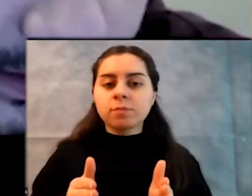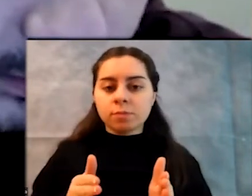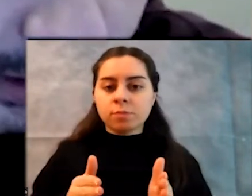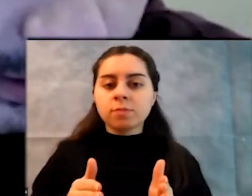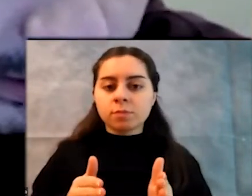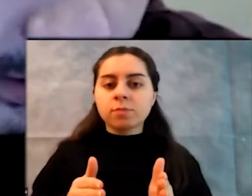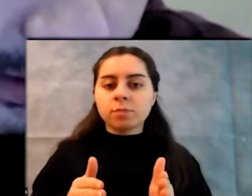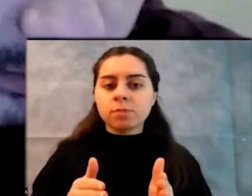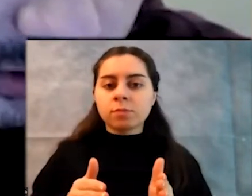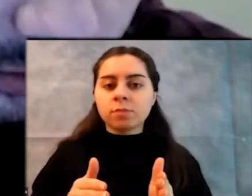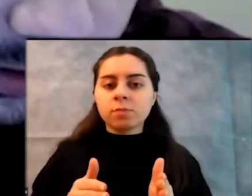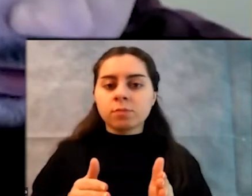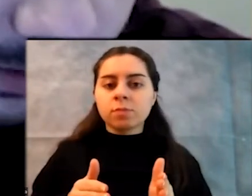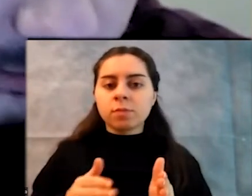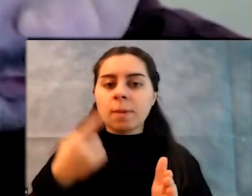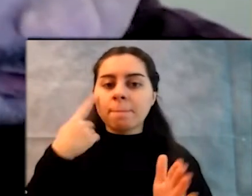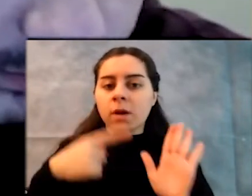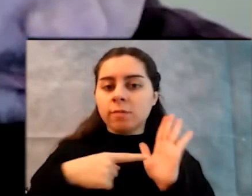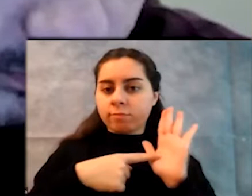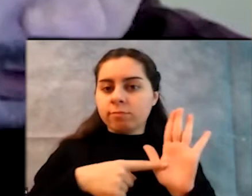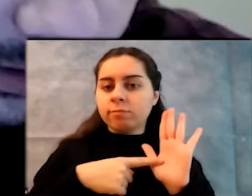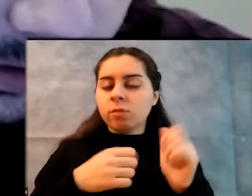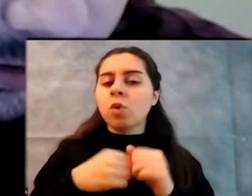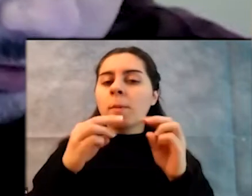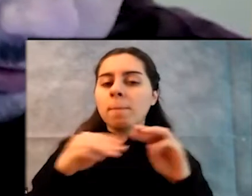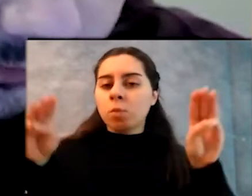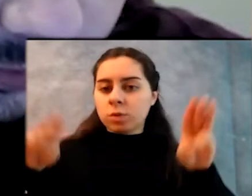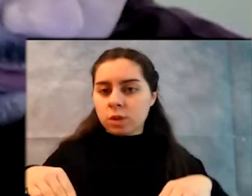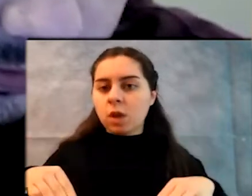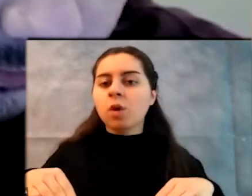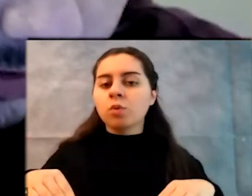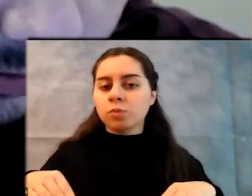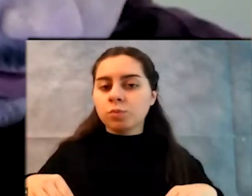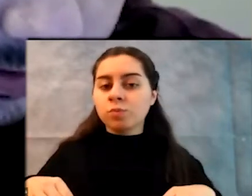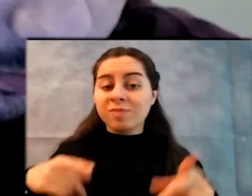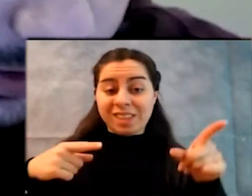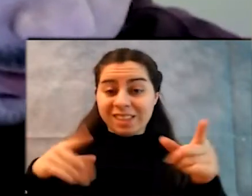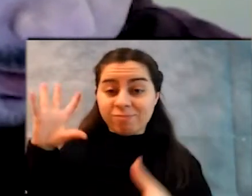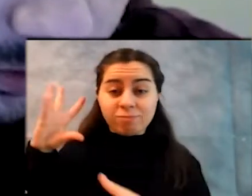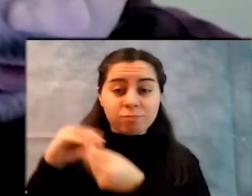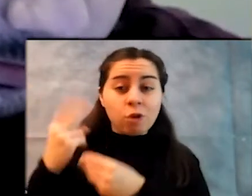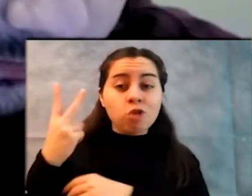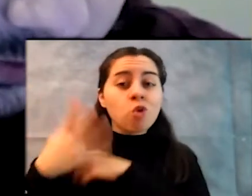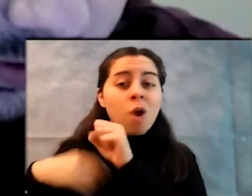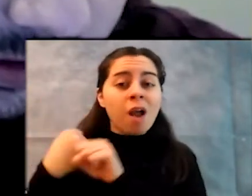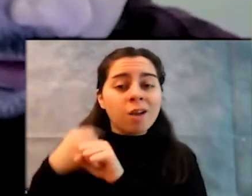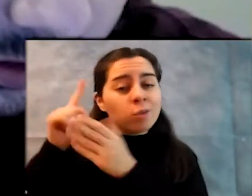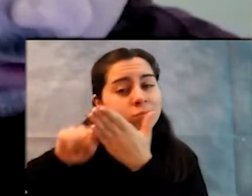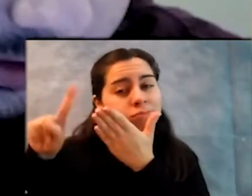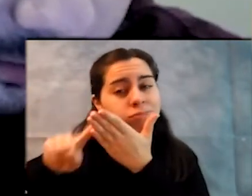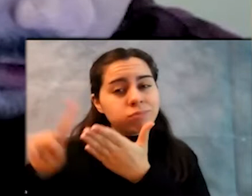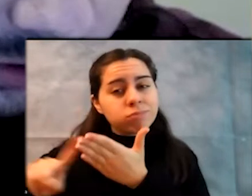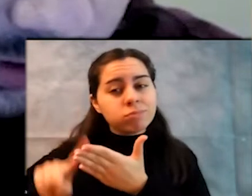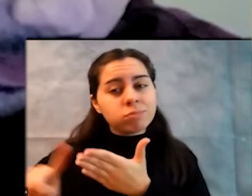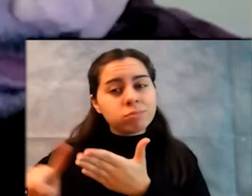highly anticipated exhibition organized by El Museo. The result of 2 years of research, this project is the museum's first